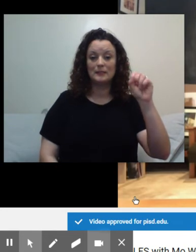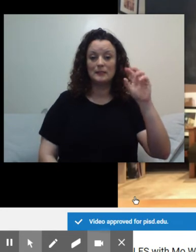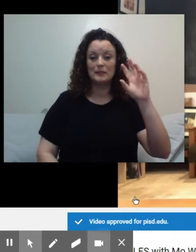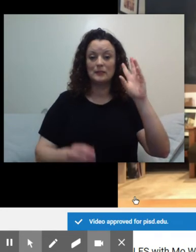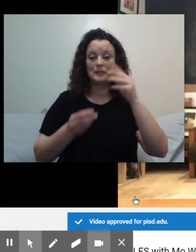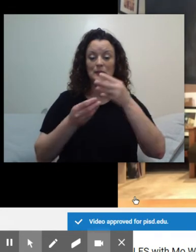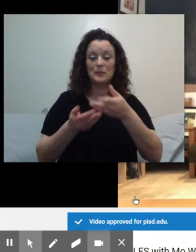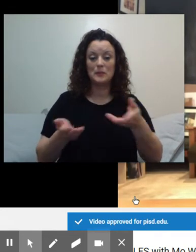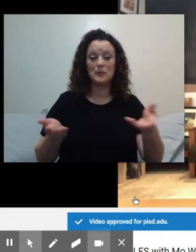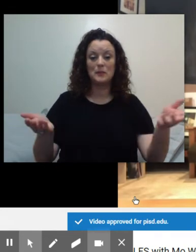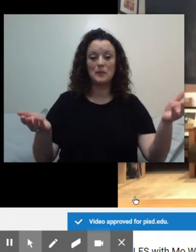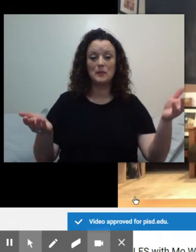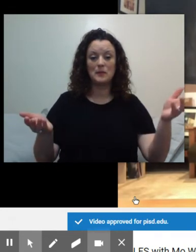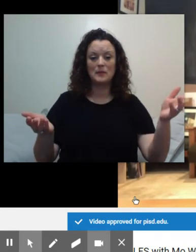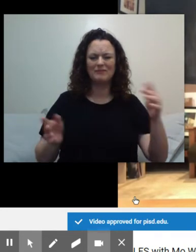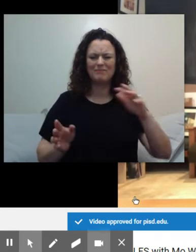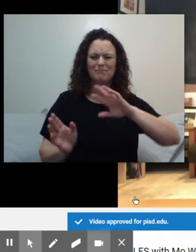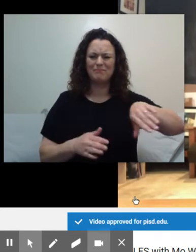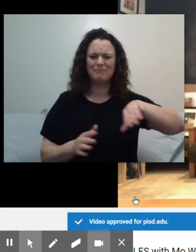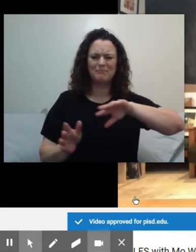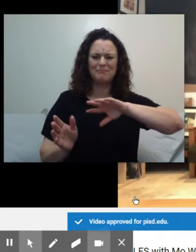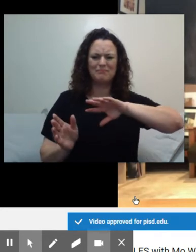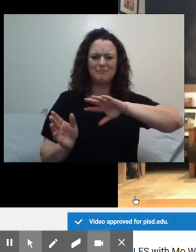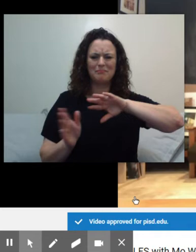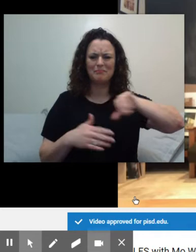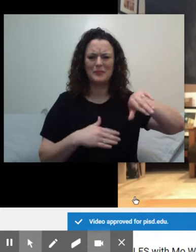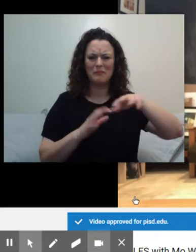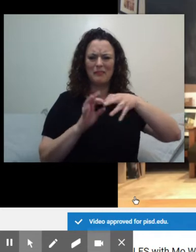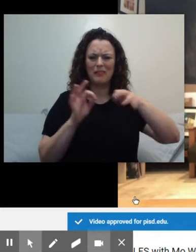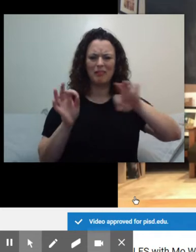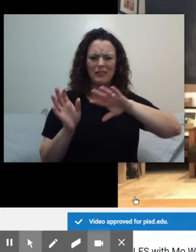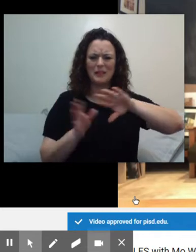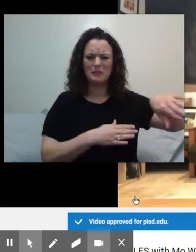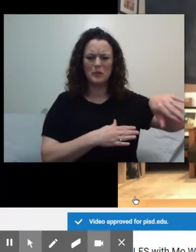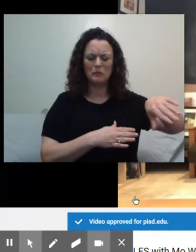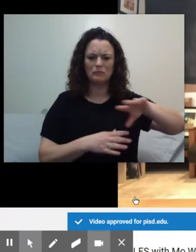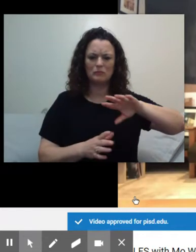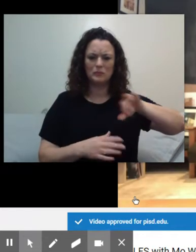This is my... Get that out of there. Get out of there now.